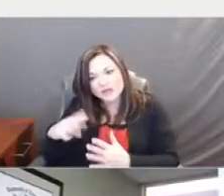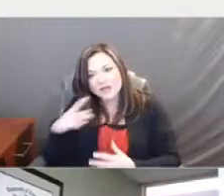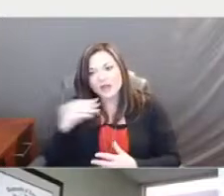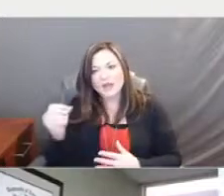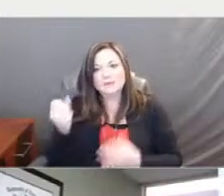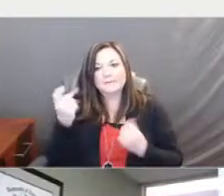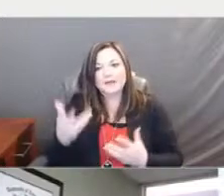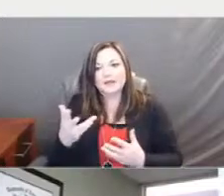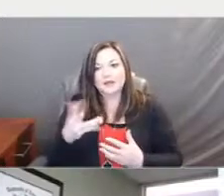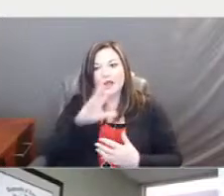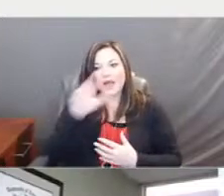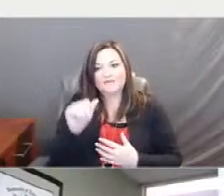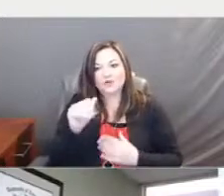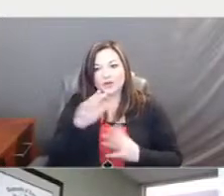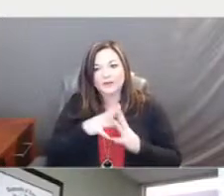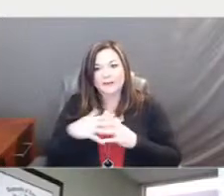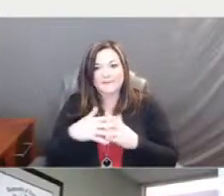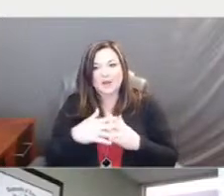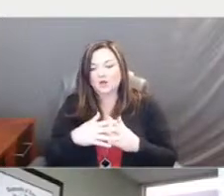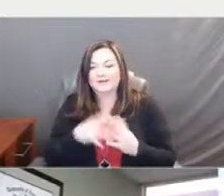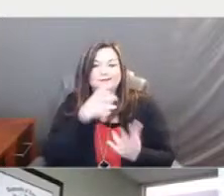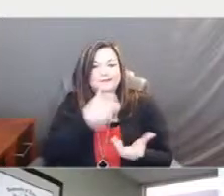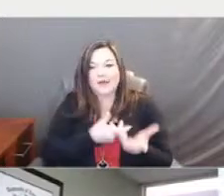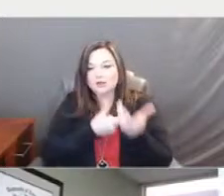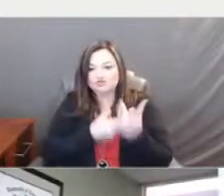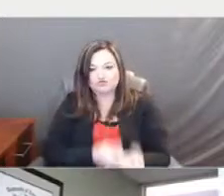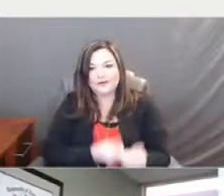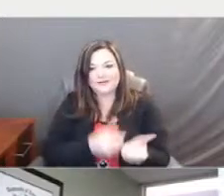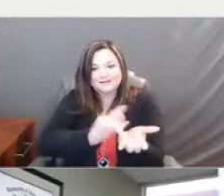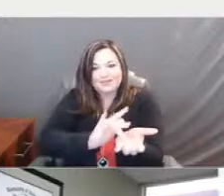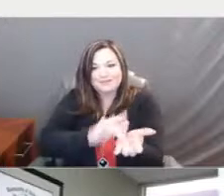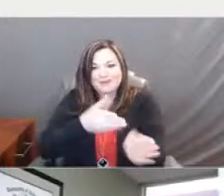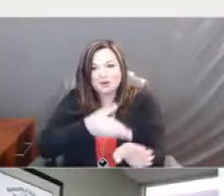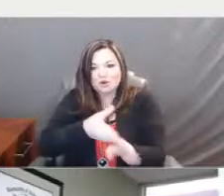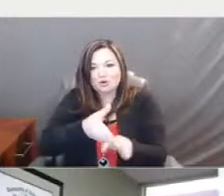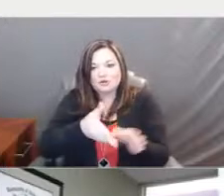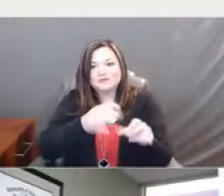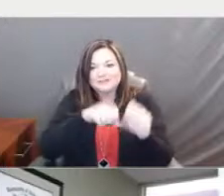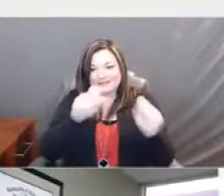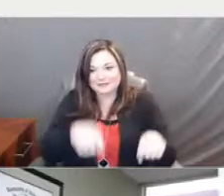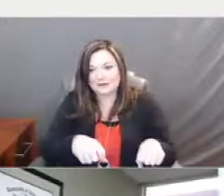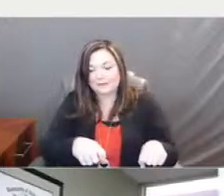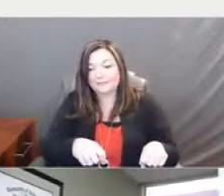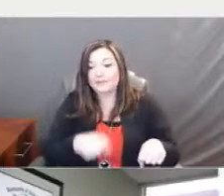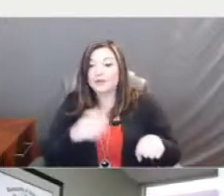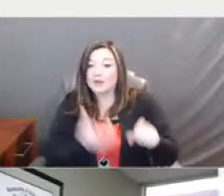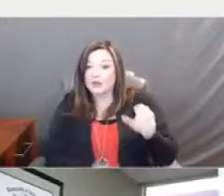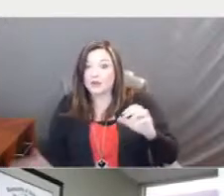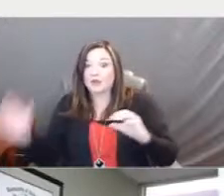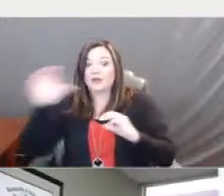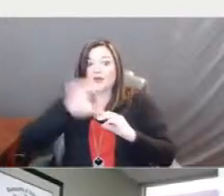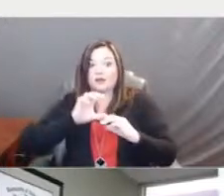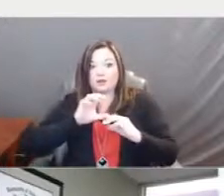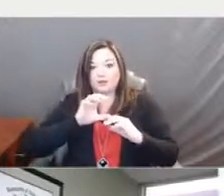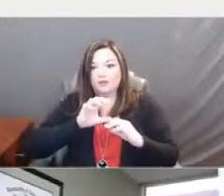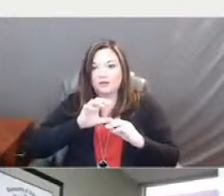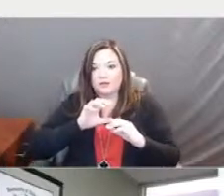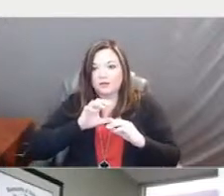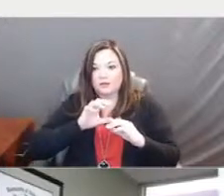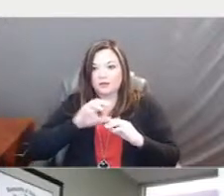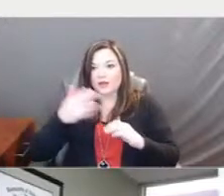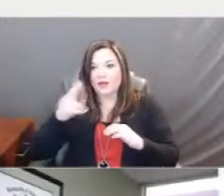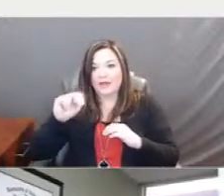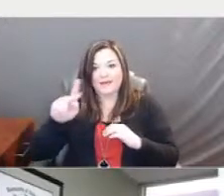many African Americans don't trust the healthcare system. And then on top of everything, Hank Aaron takes